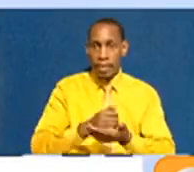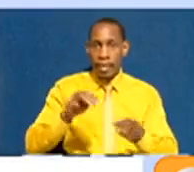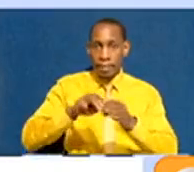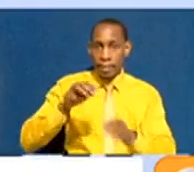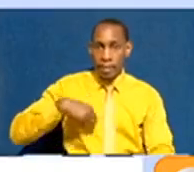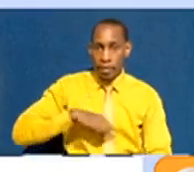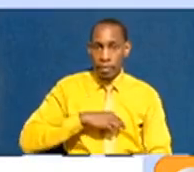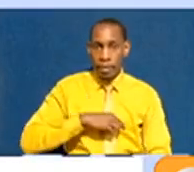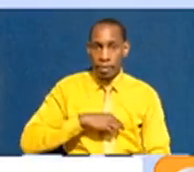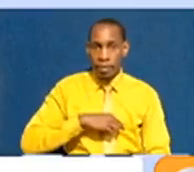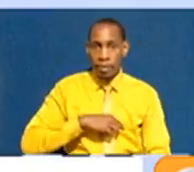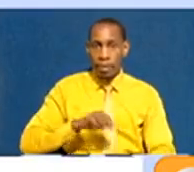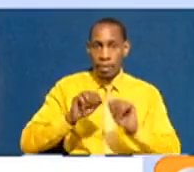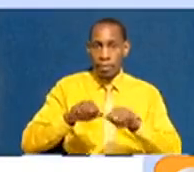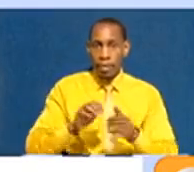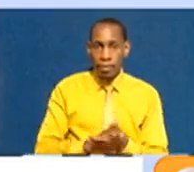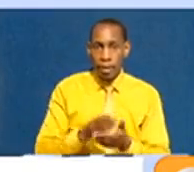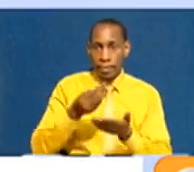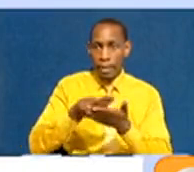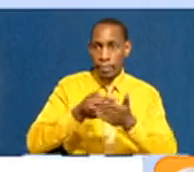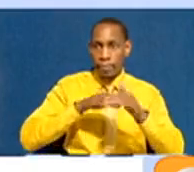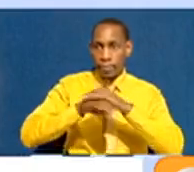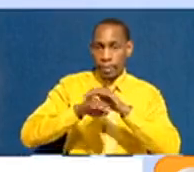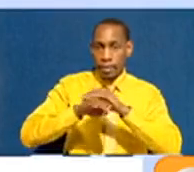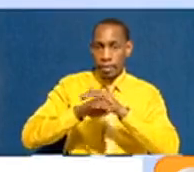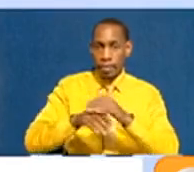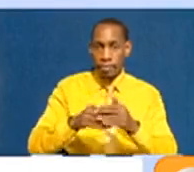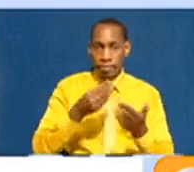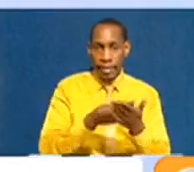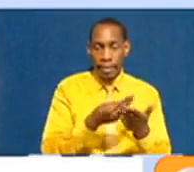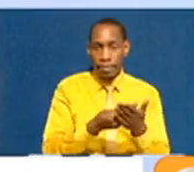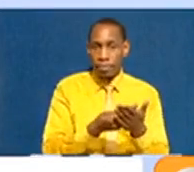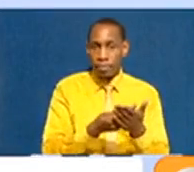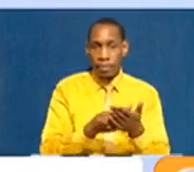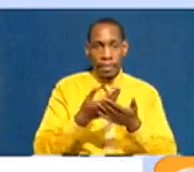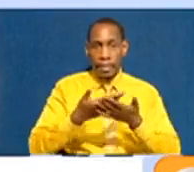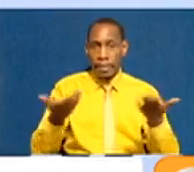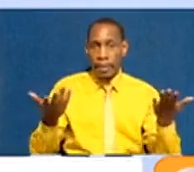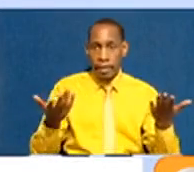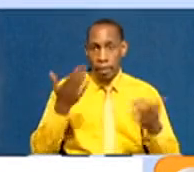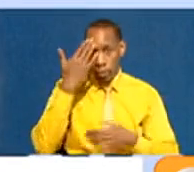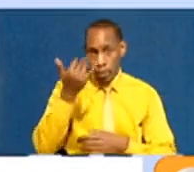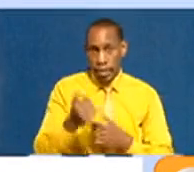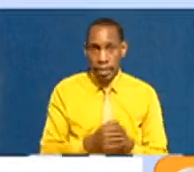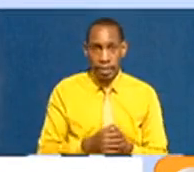members to financially access funds wherever